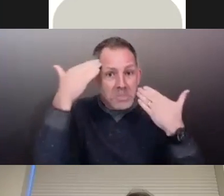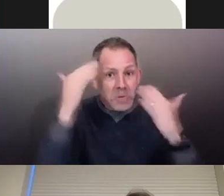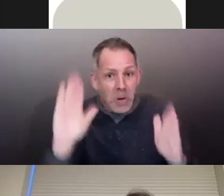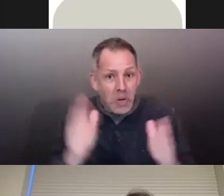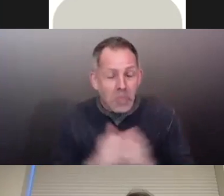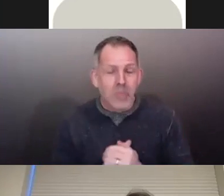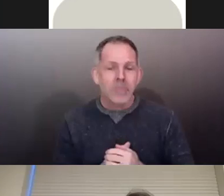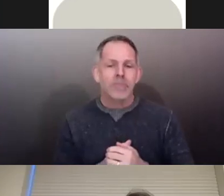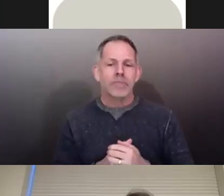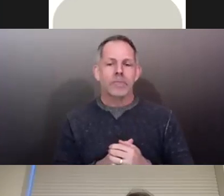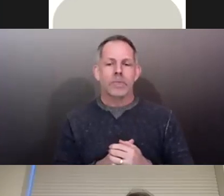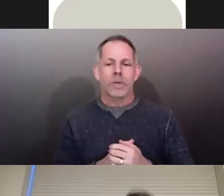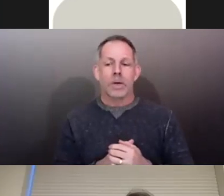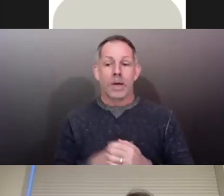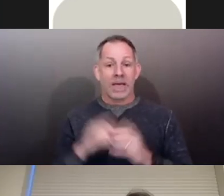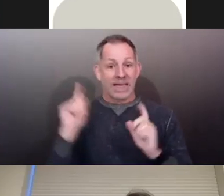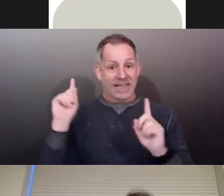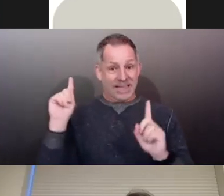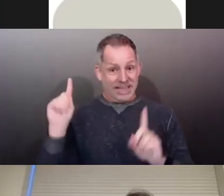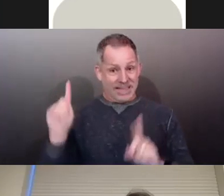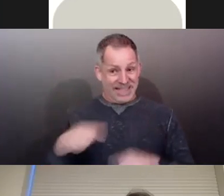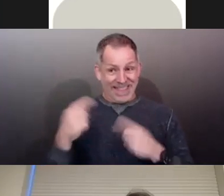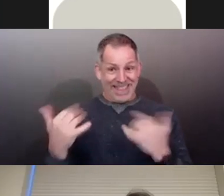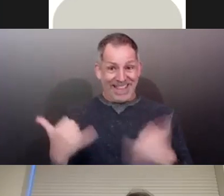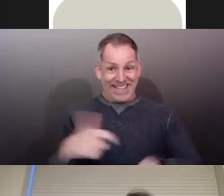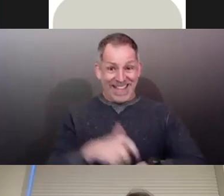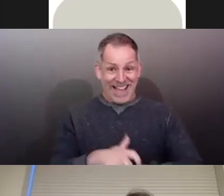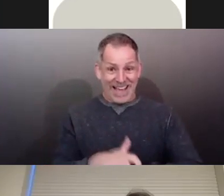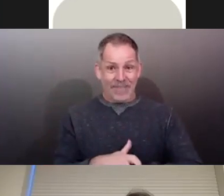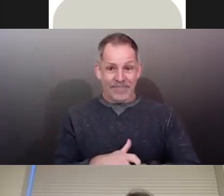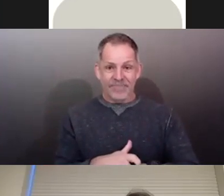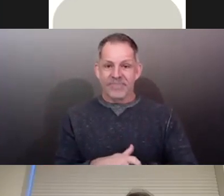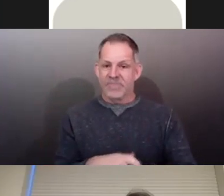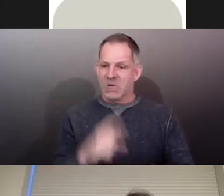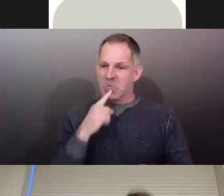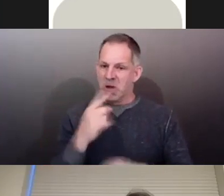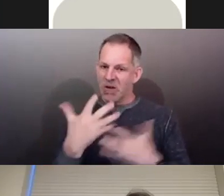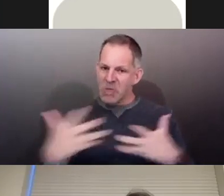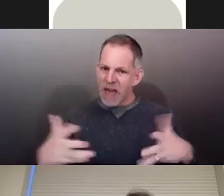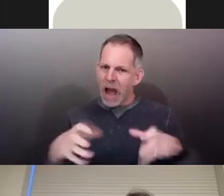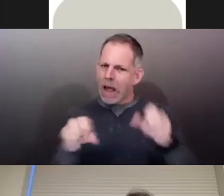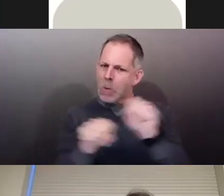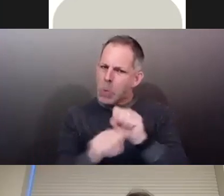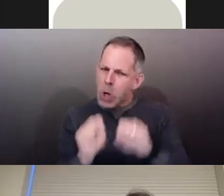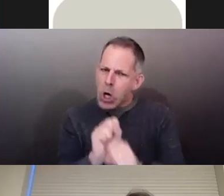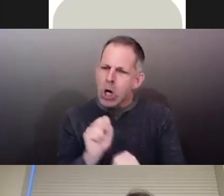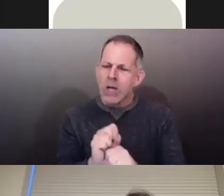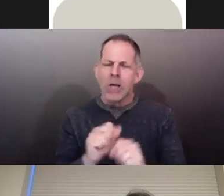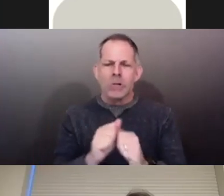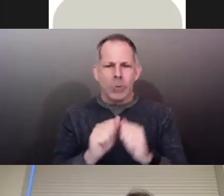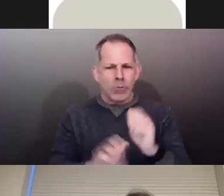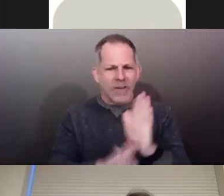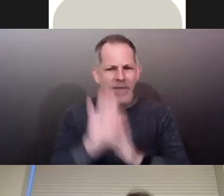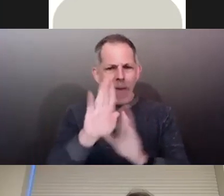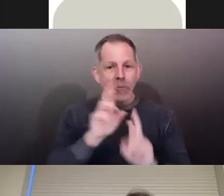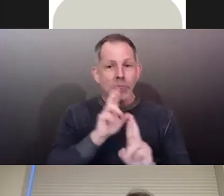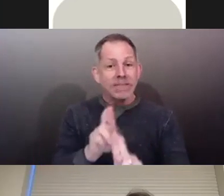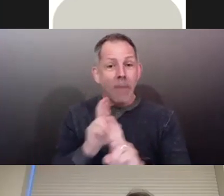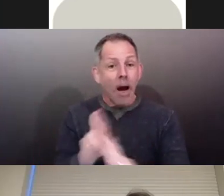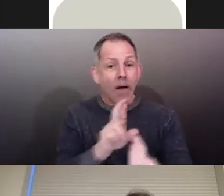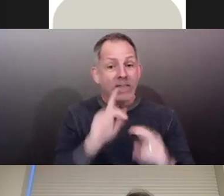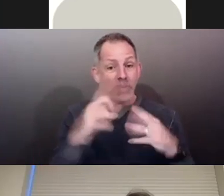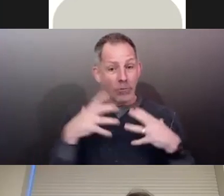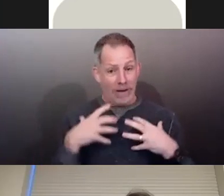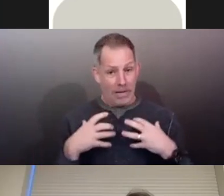an extraordinary amount of work has been done to respond to the pandemic and prepare us for the recovery, and Jason's going to go over some of that work here